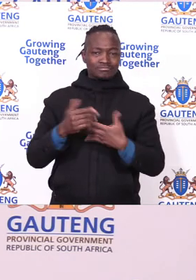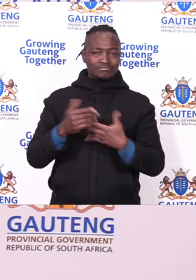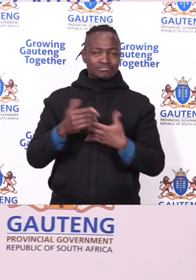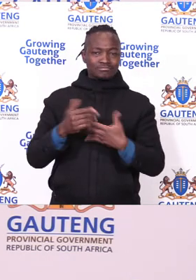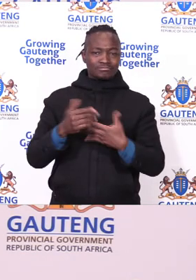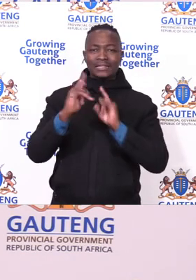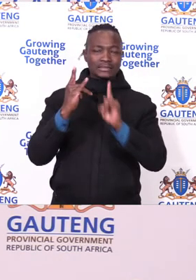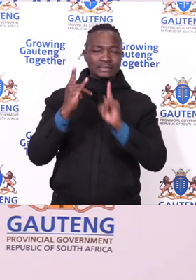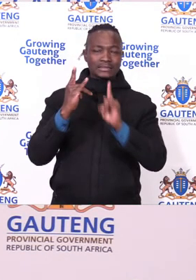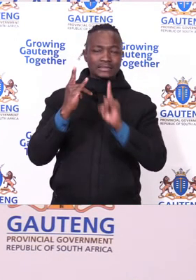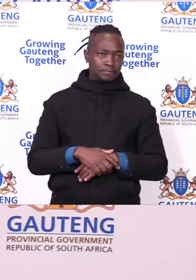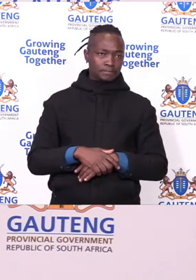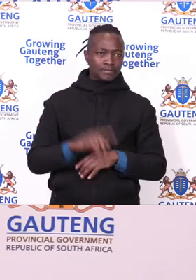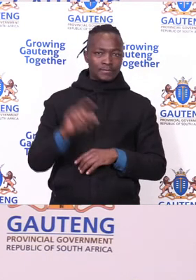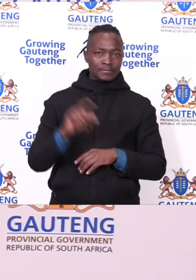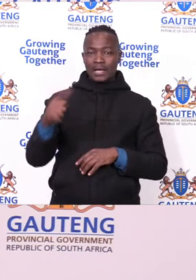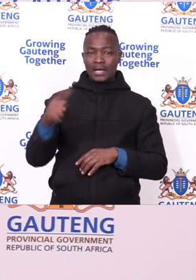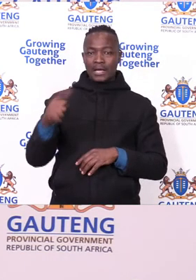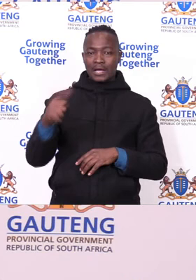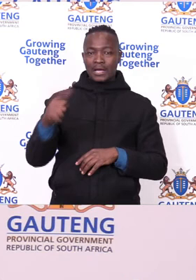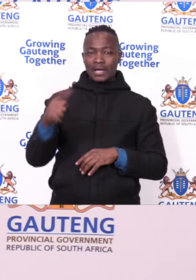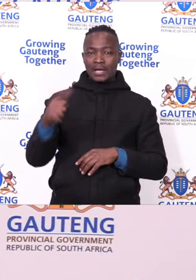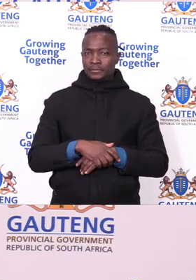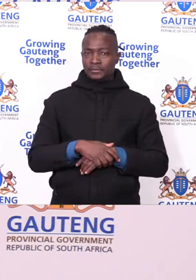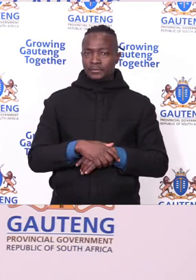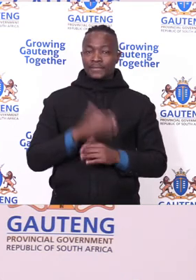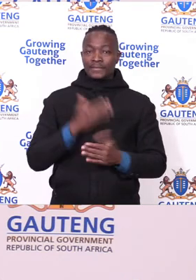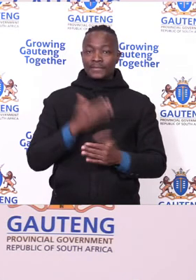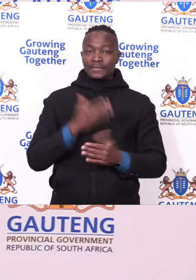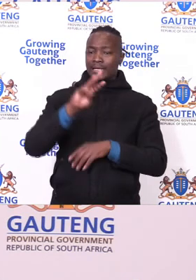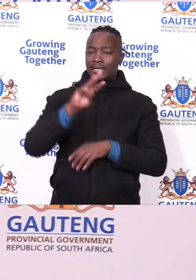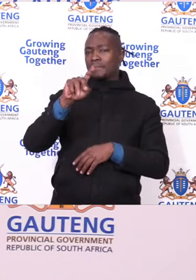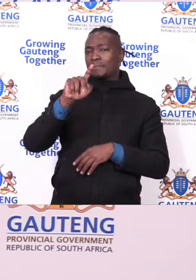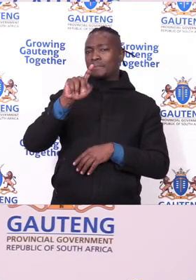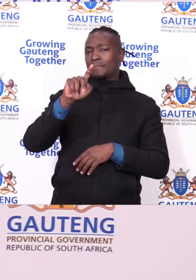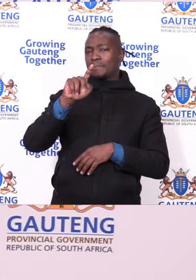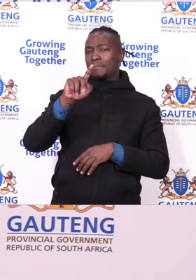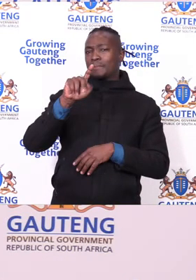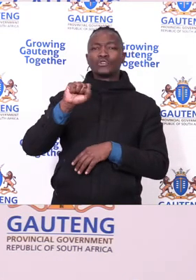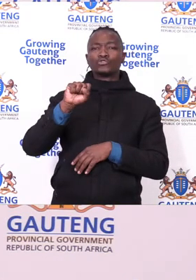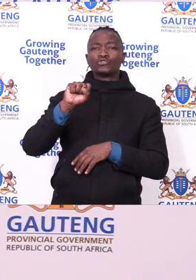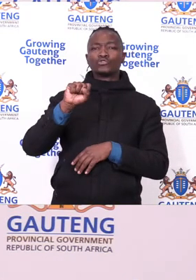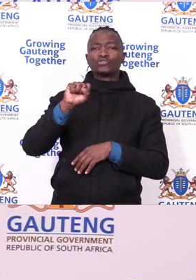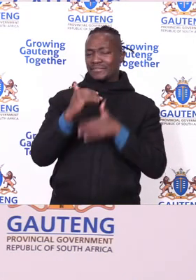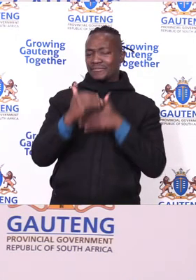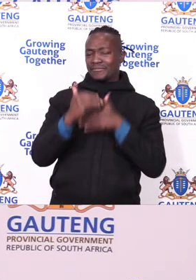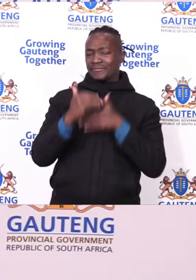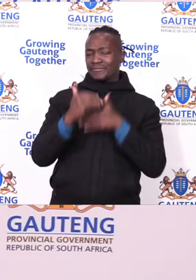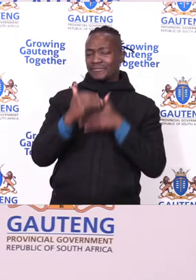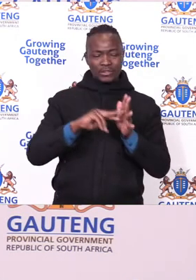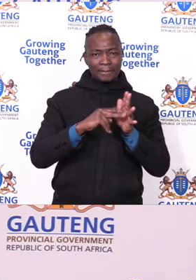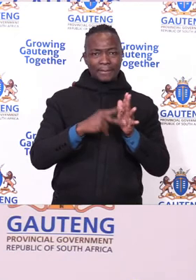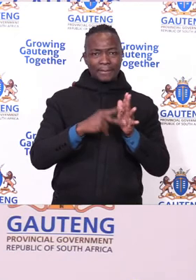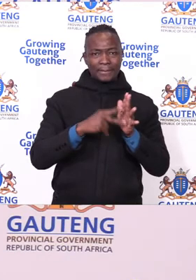Another one from Claude from Business Day. Can MEC Masuku give an update on the progress on all the planned field